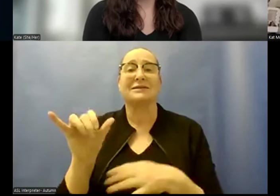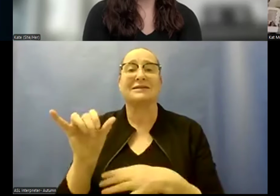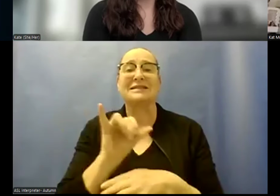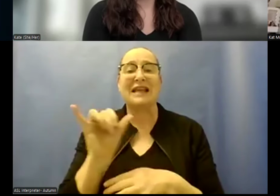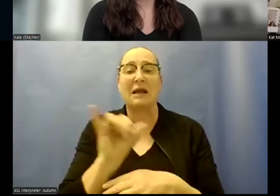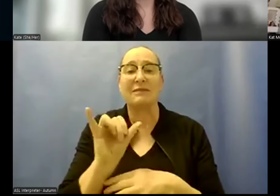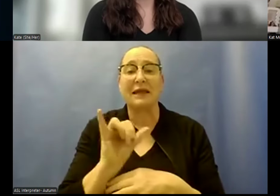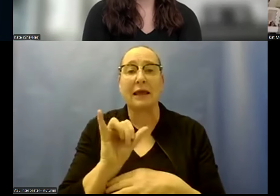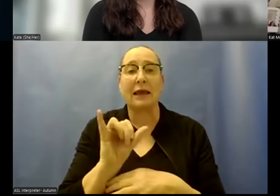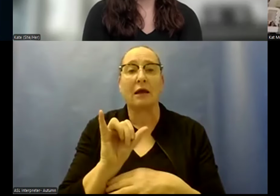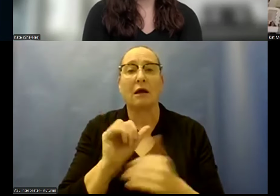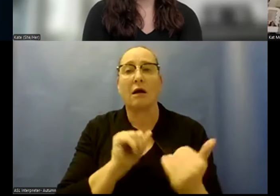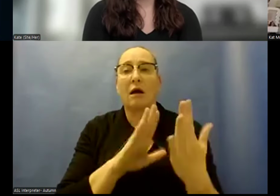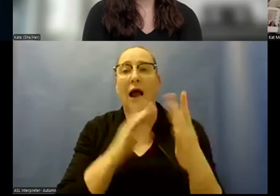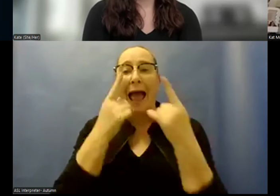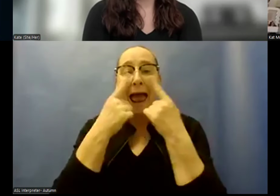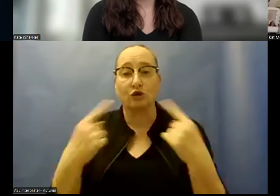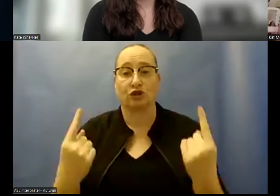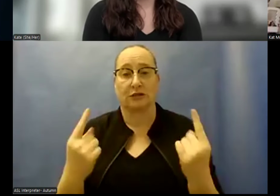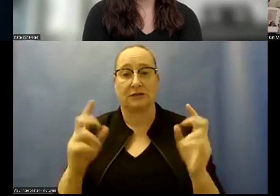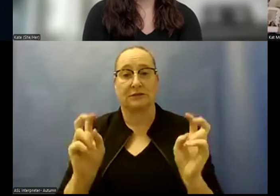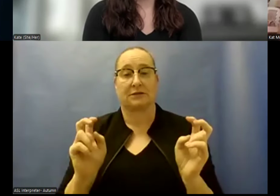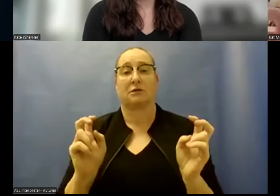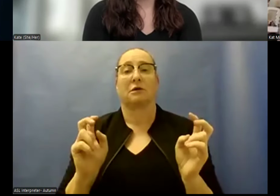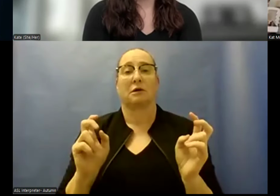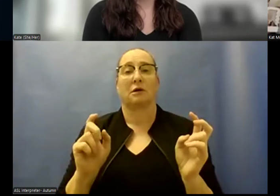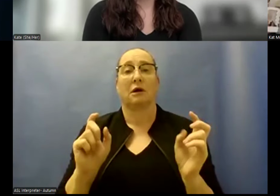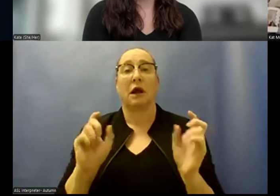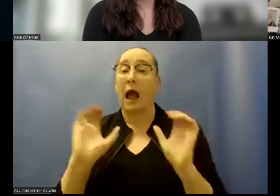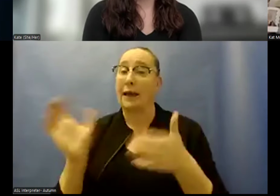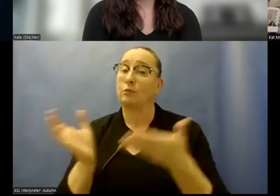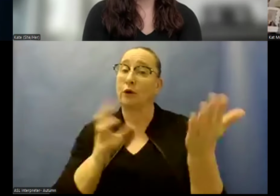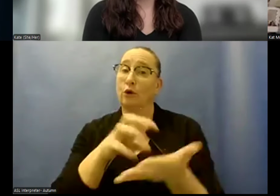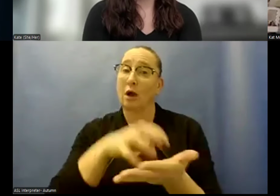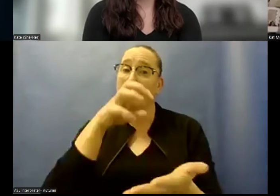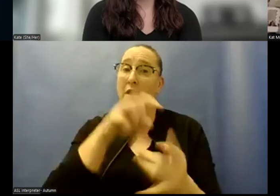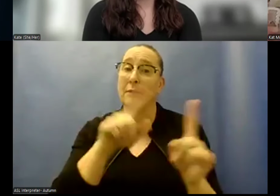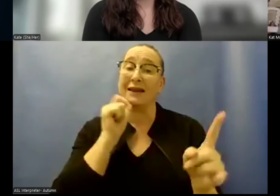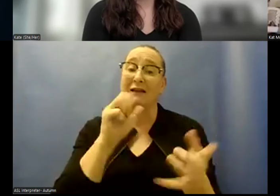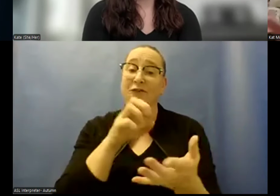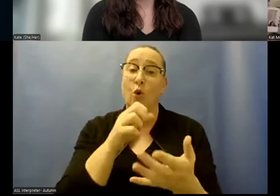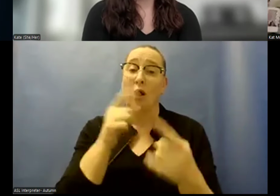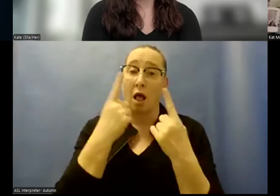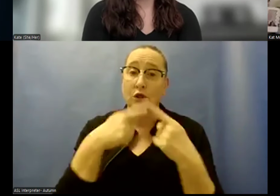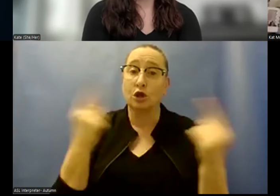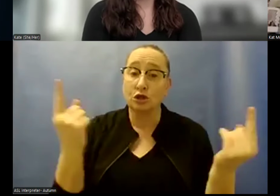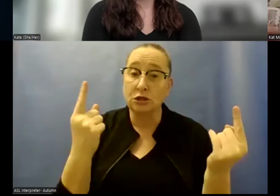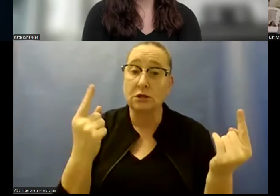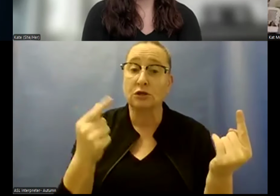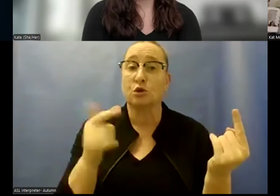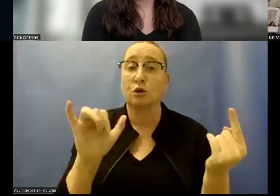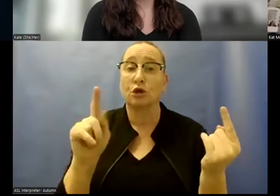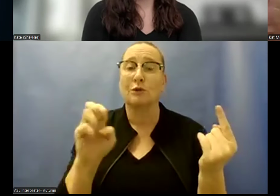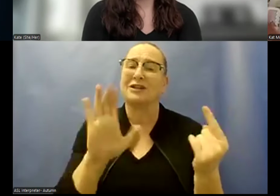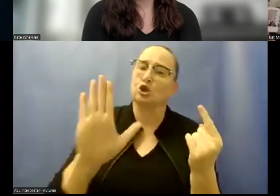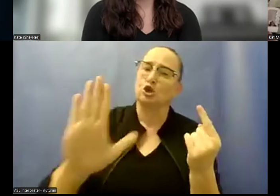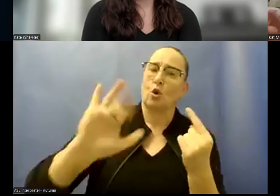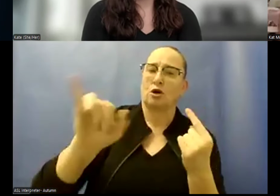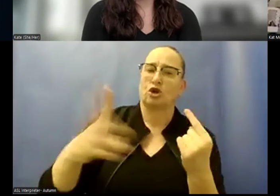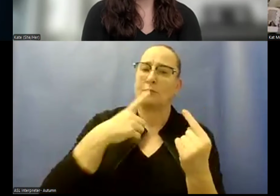allergies, right? Like I can bring you a cupcake, but if you're allergic to gluten, it's your job to